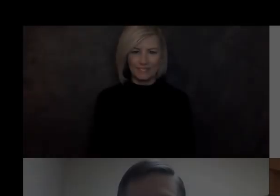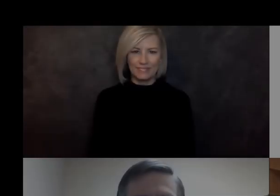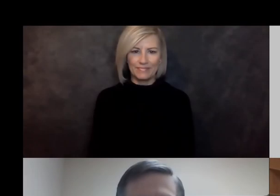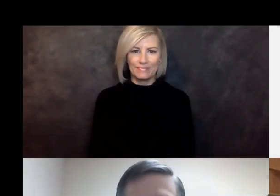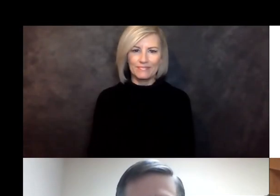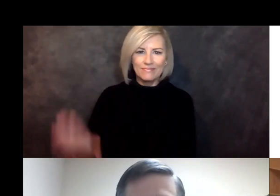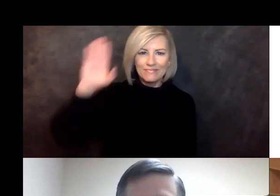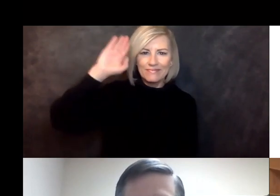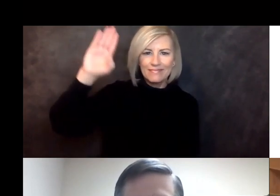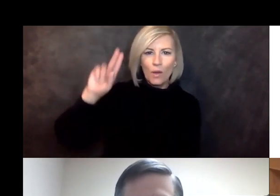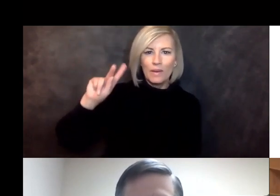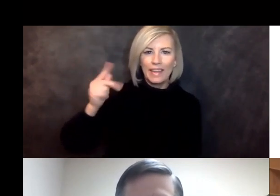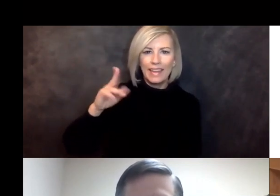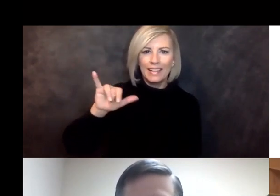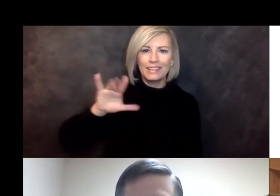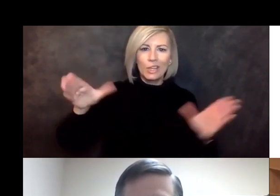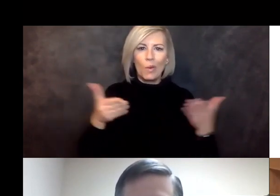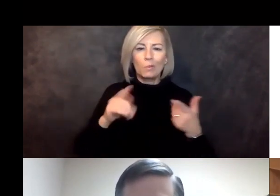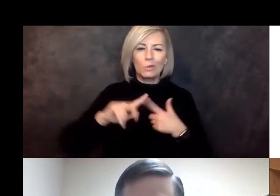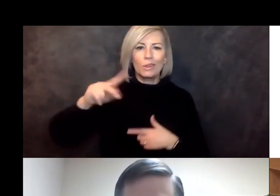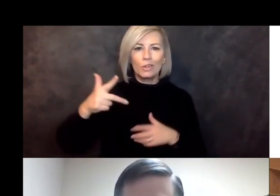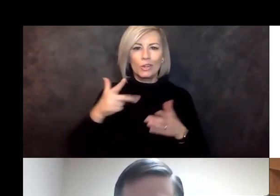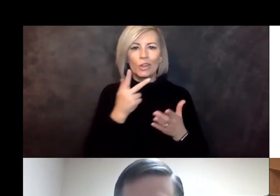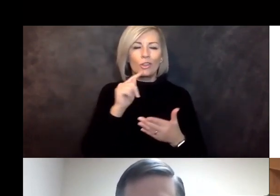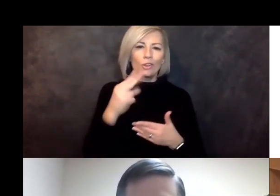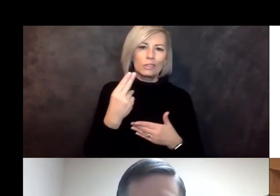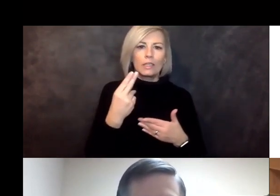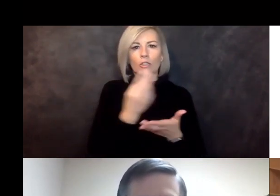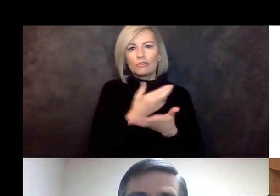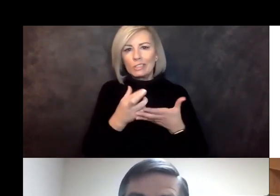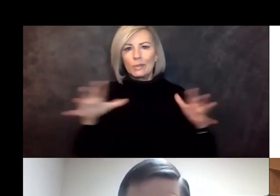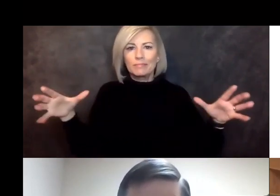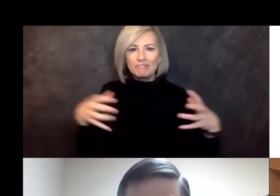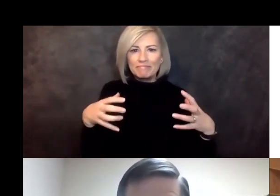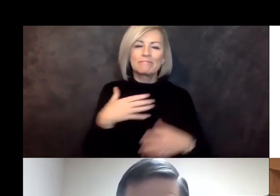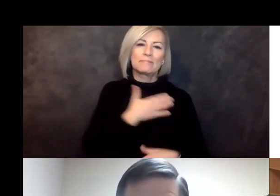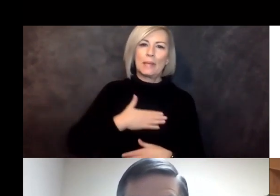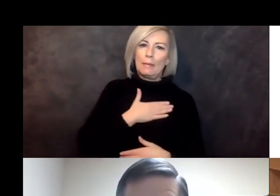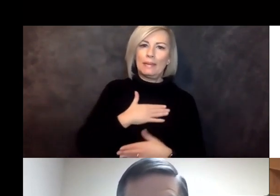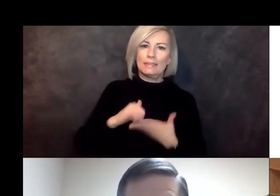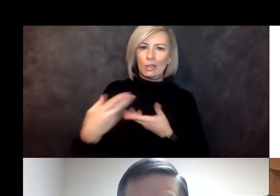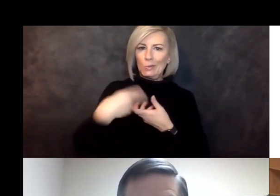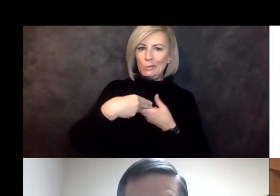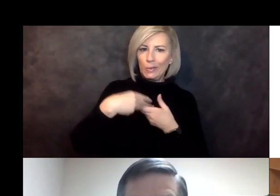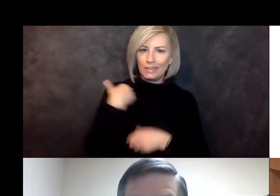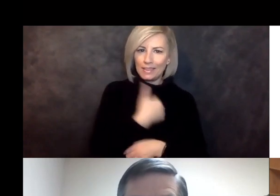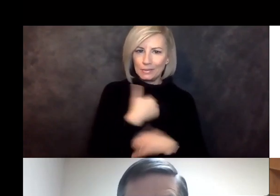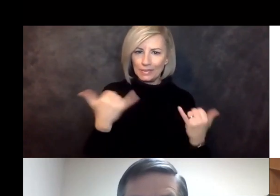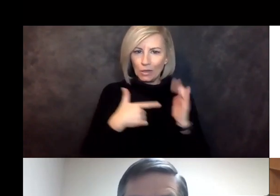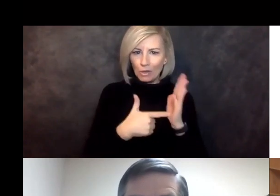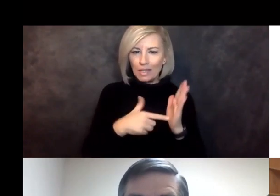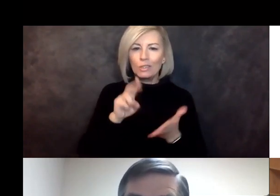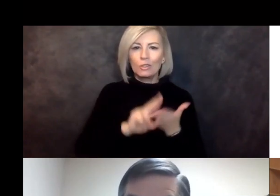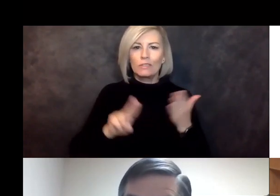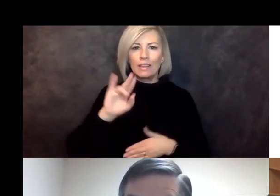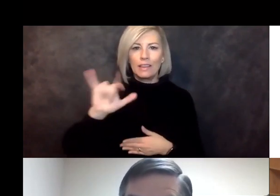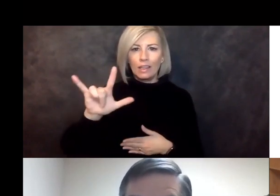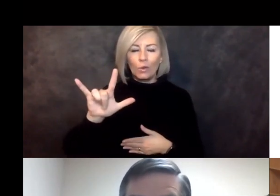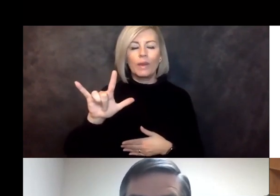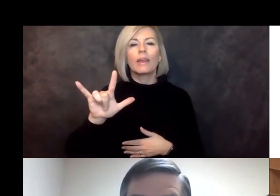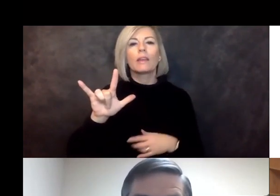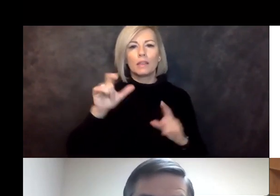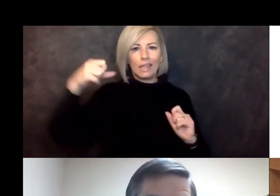Hello, Kathy, and welcome to the Third Thursday Resource Roundup. We're so pleased to have you here today representing the University of Illinois Extension